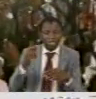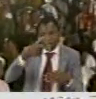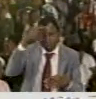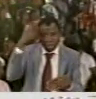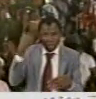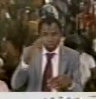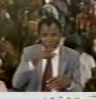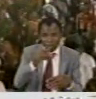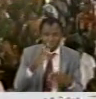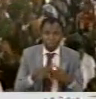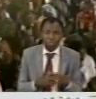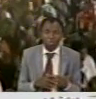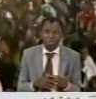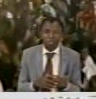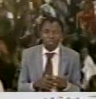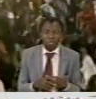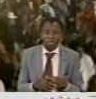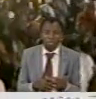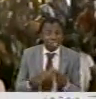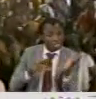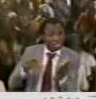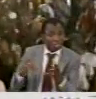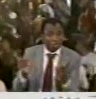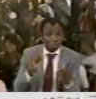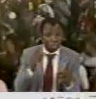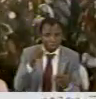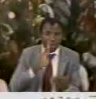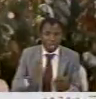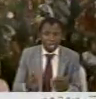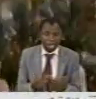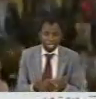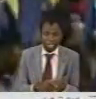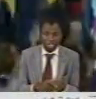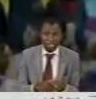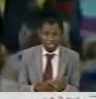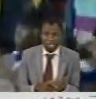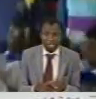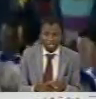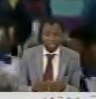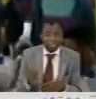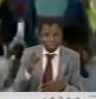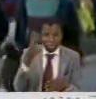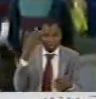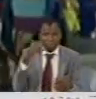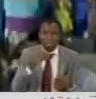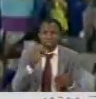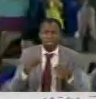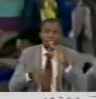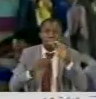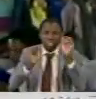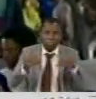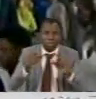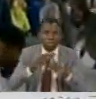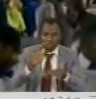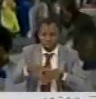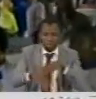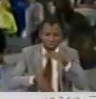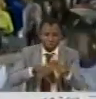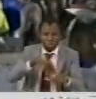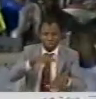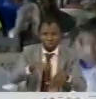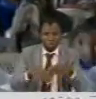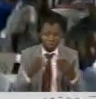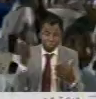Start coming out. Live where you are. You were not able to walk before. Now you can walk. Start coming